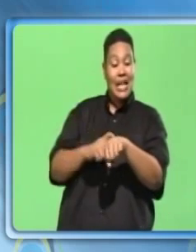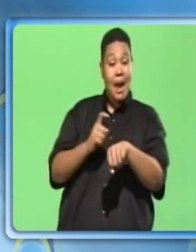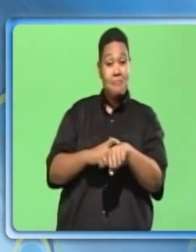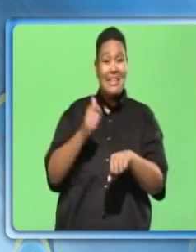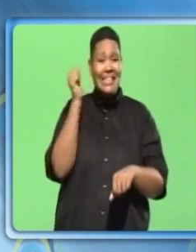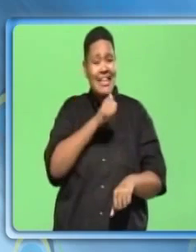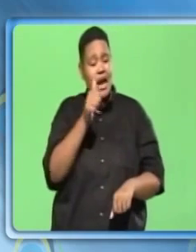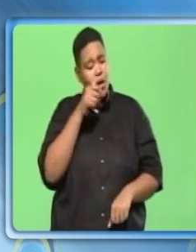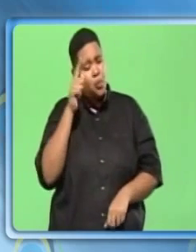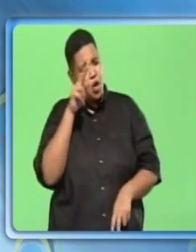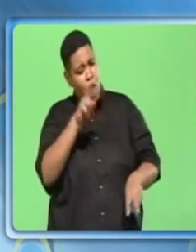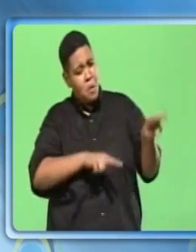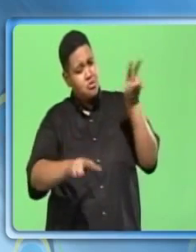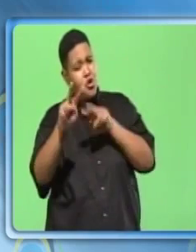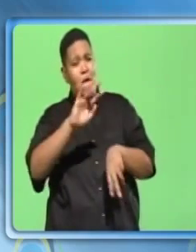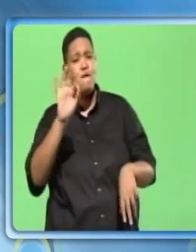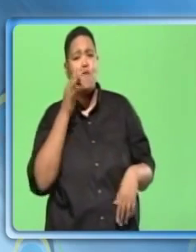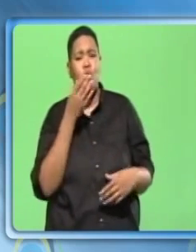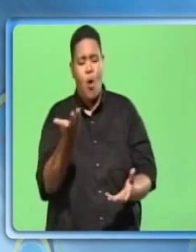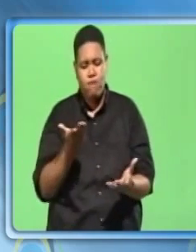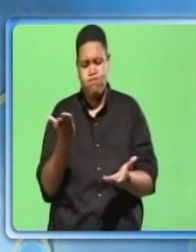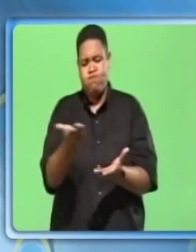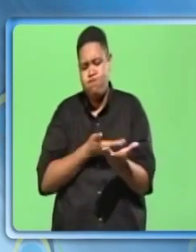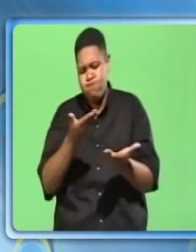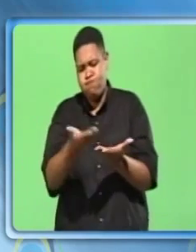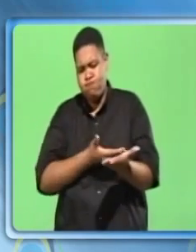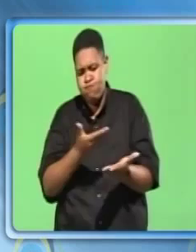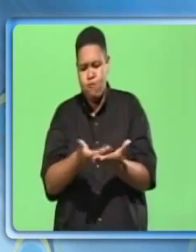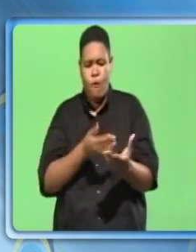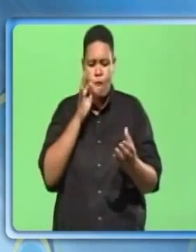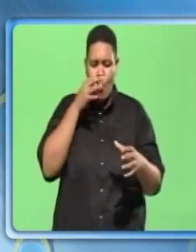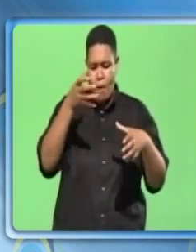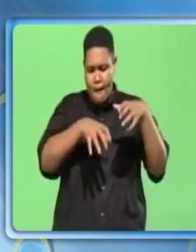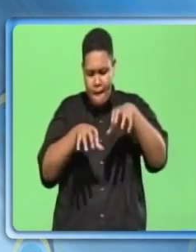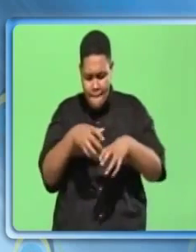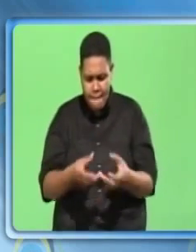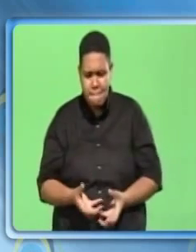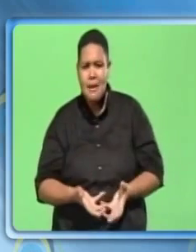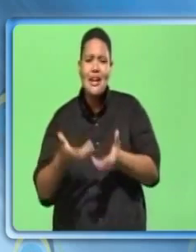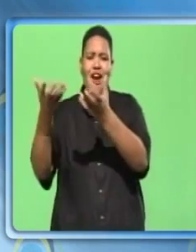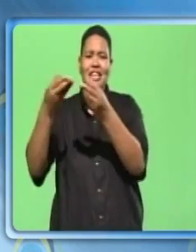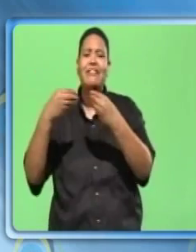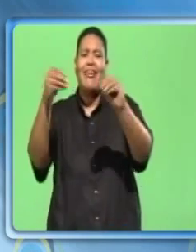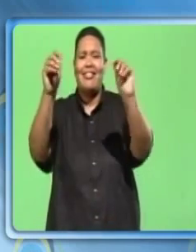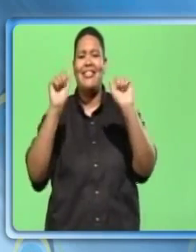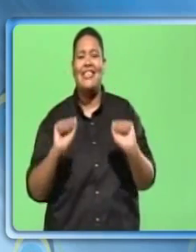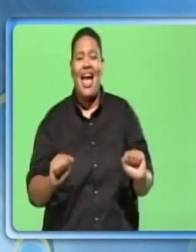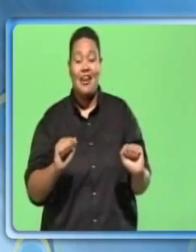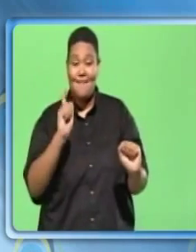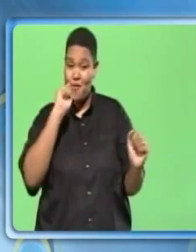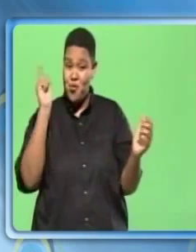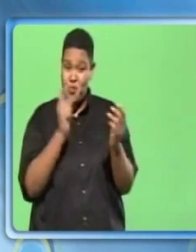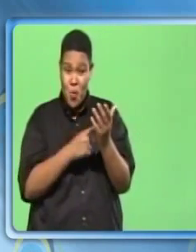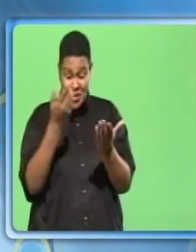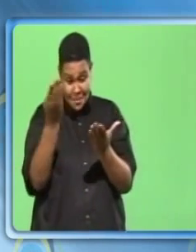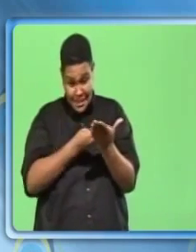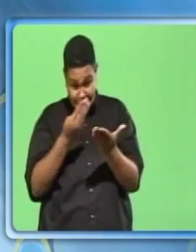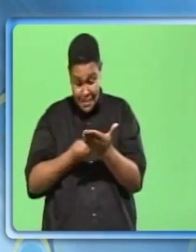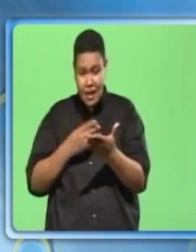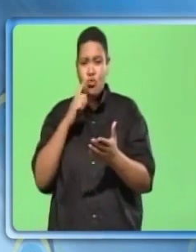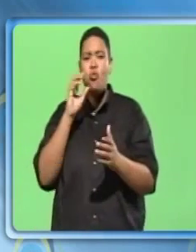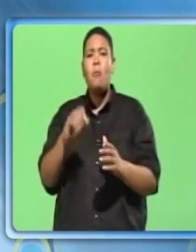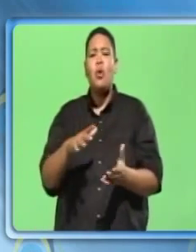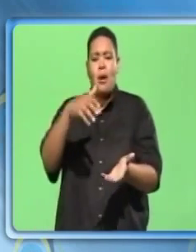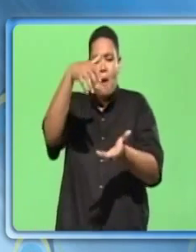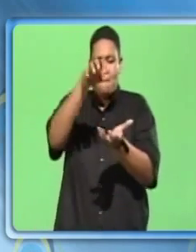we observe fruit vendors preparing fruit plates for people on the go. If you notice, the peeled fruits are placed in a sealed container